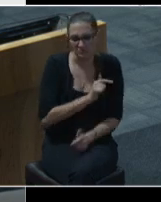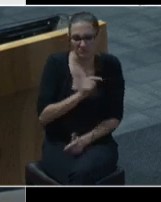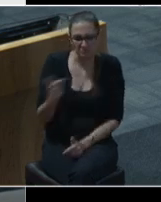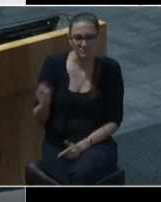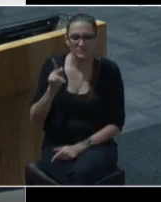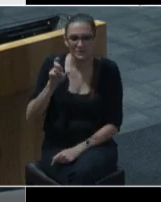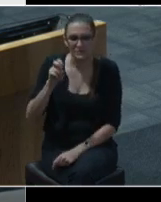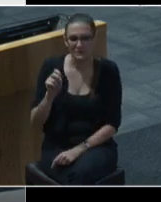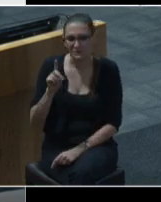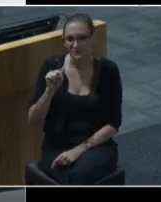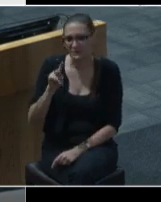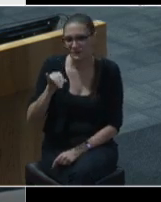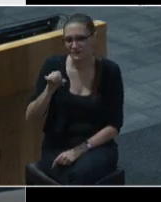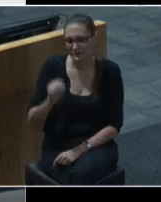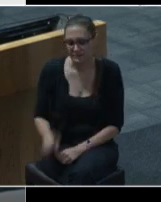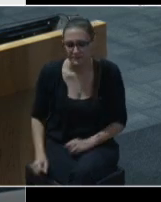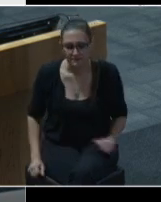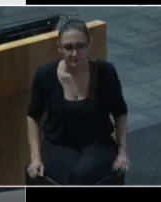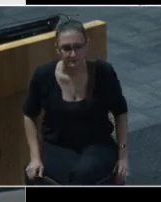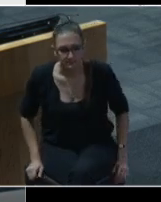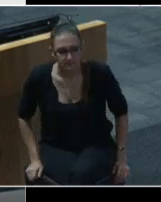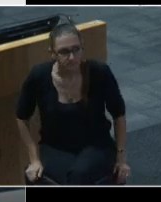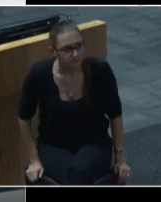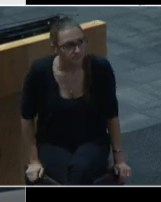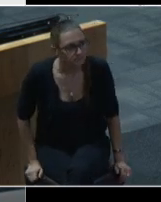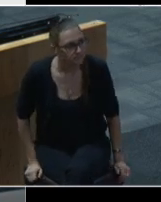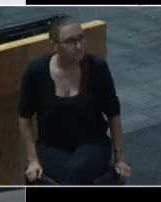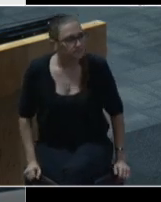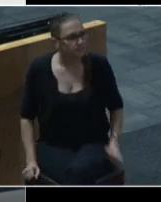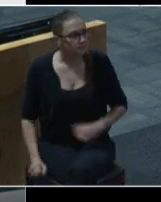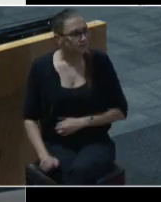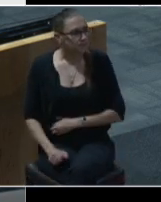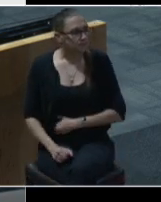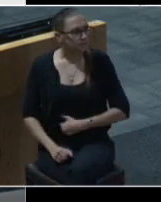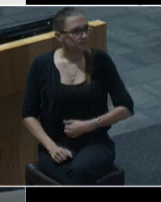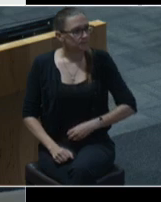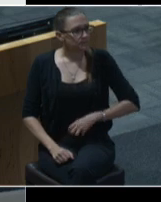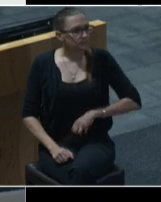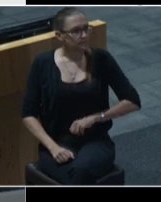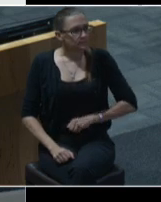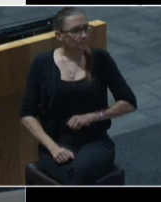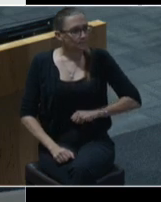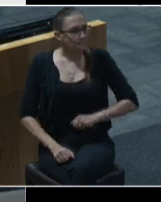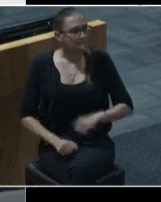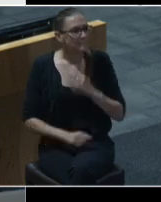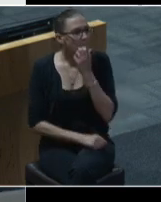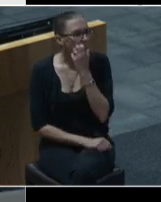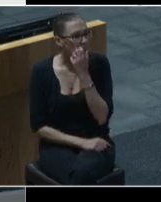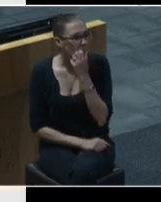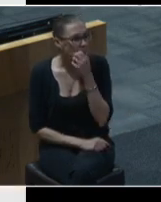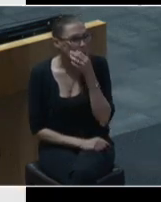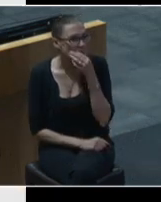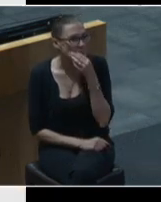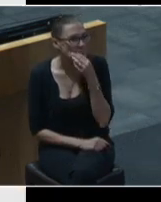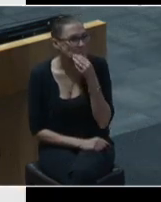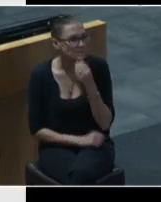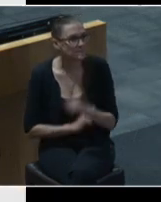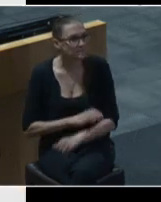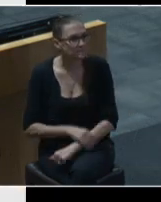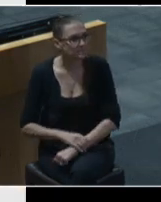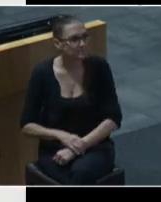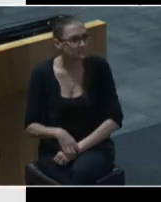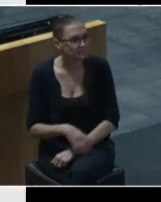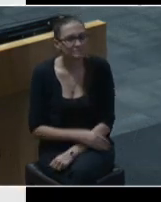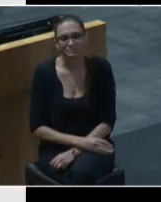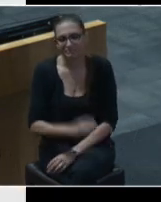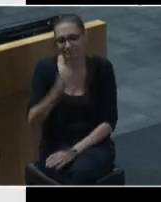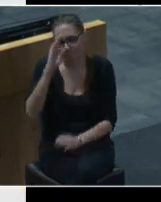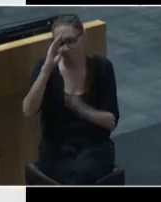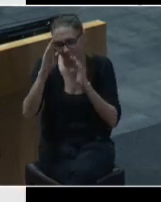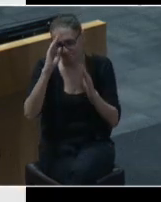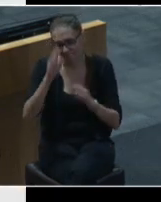hi